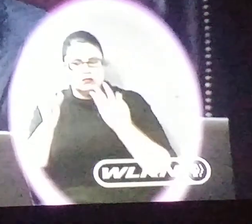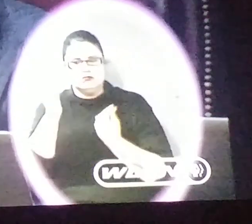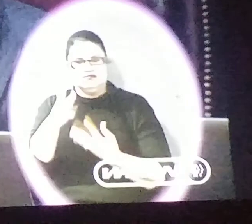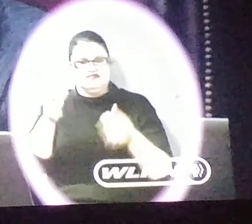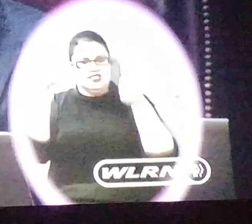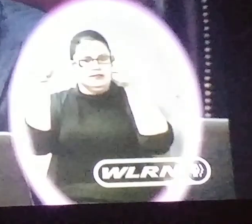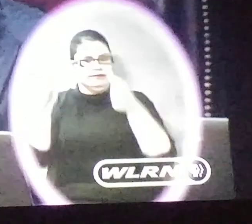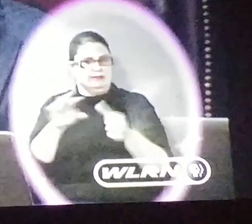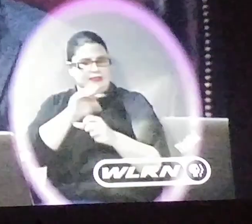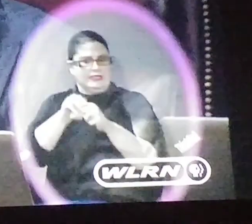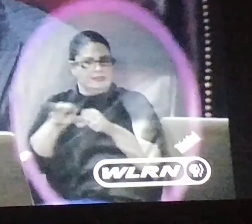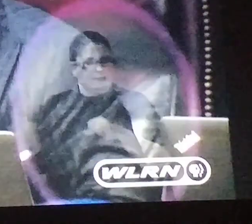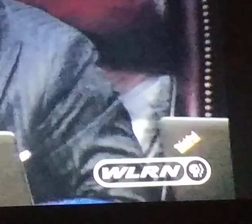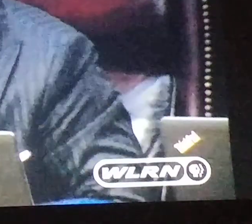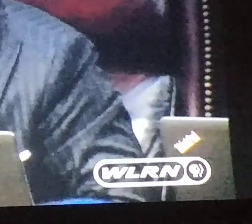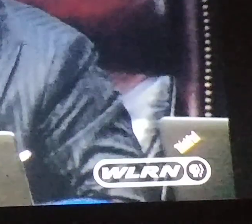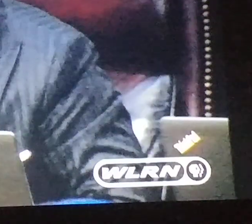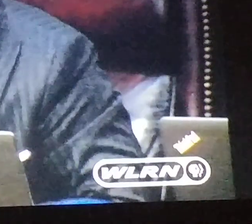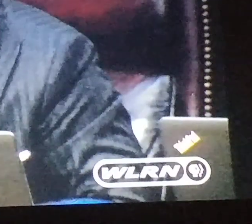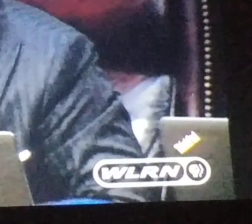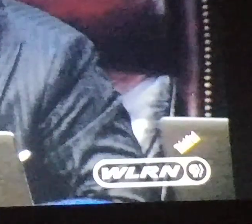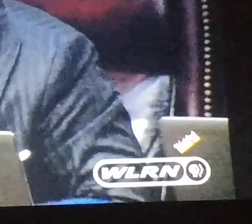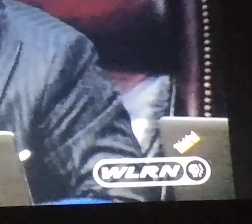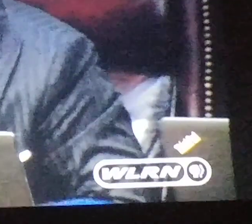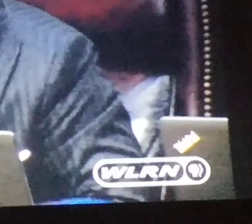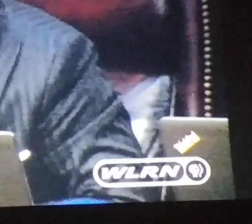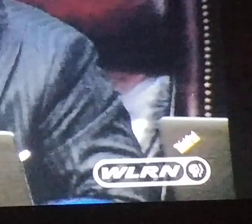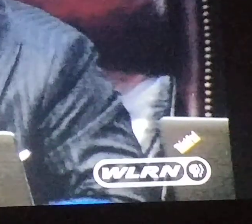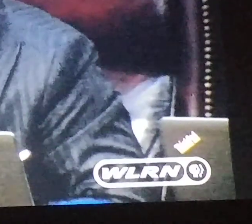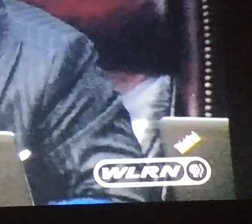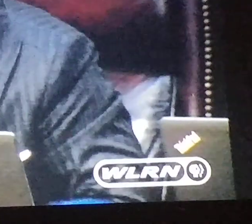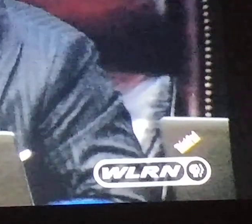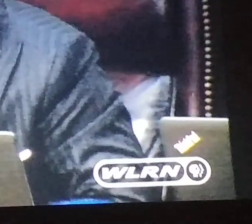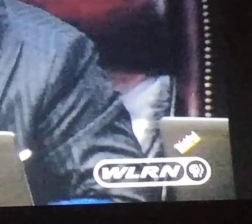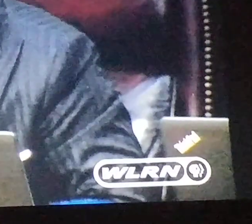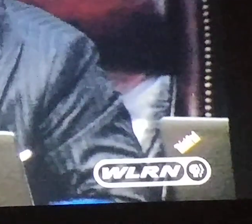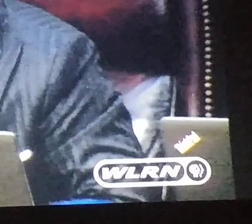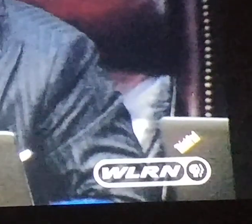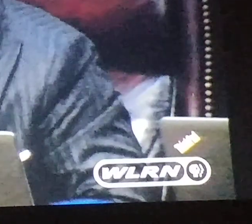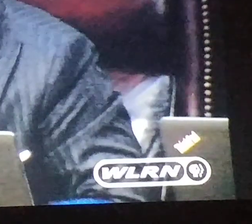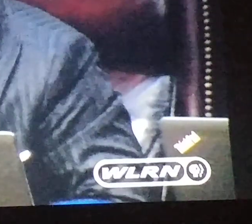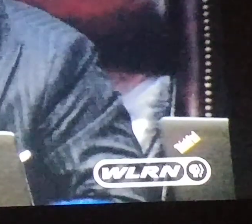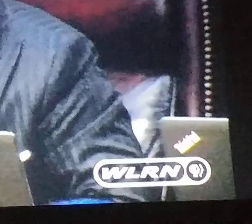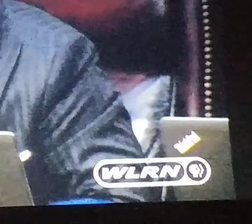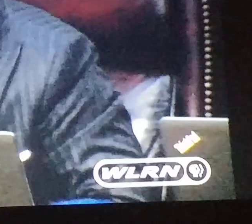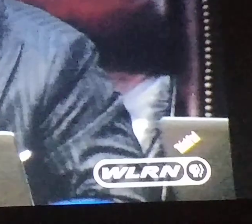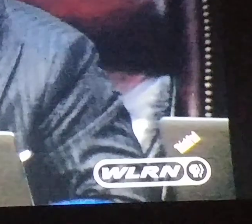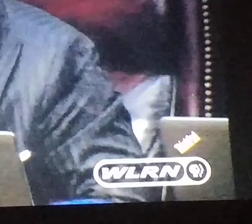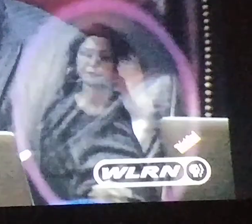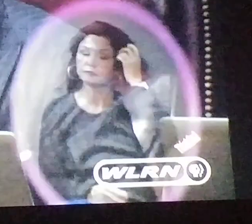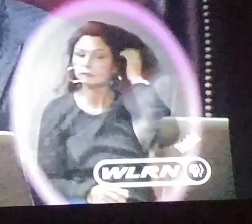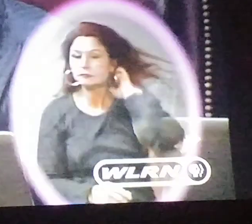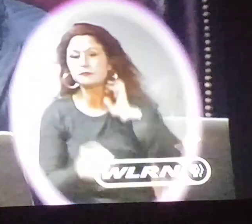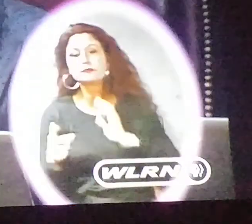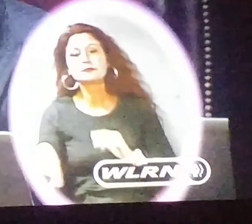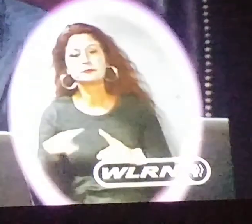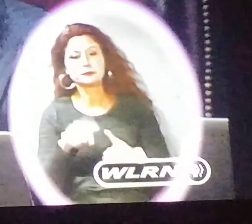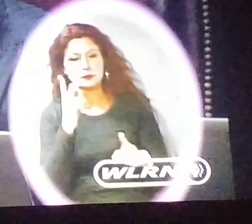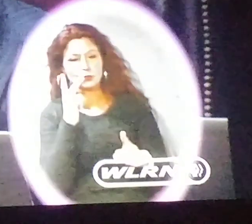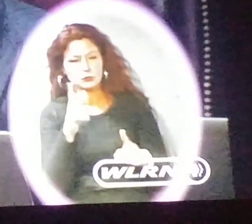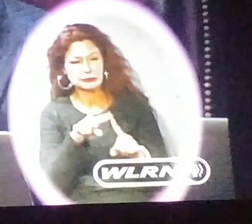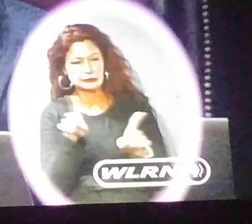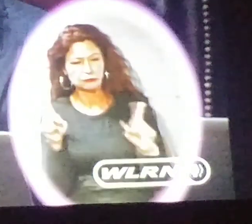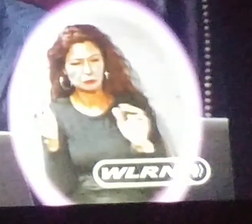So that is something that, Mr. Attorney, I would be interested in seeing the distinction between something like